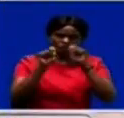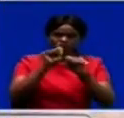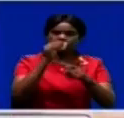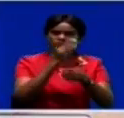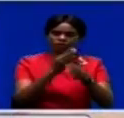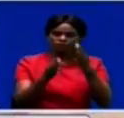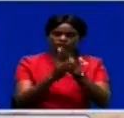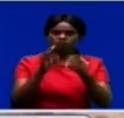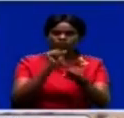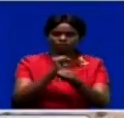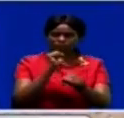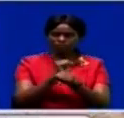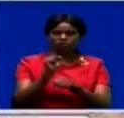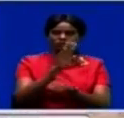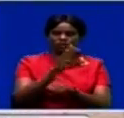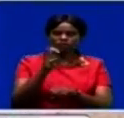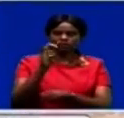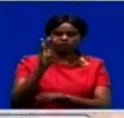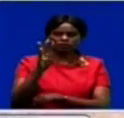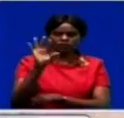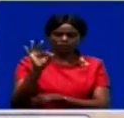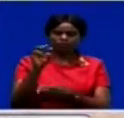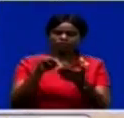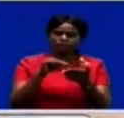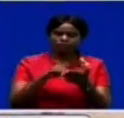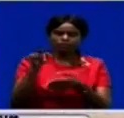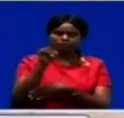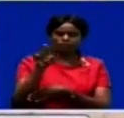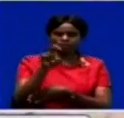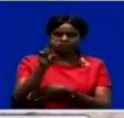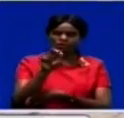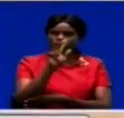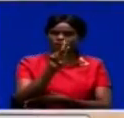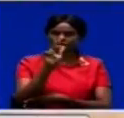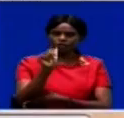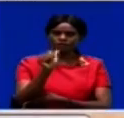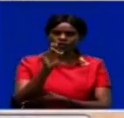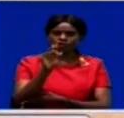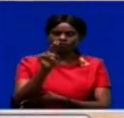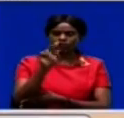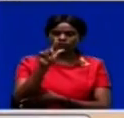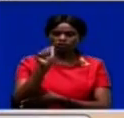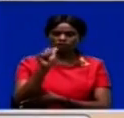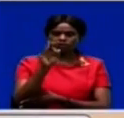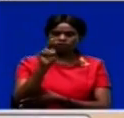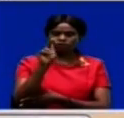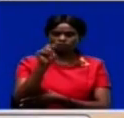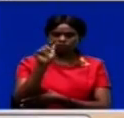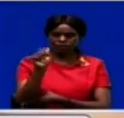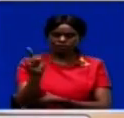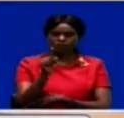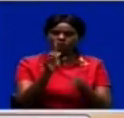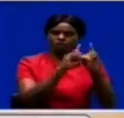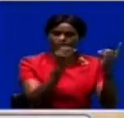works here at the $449 million United States Kafulafuta water project sitting between the two districts of